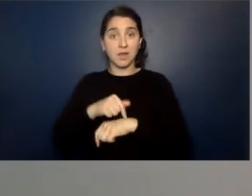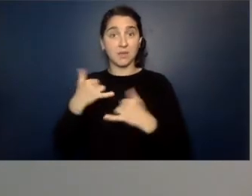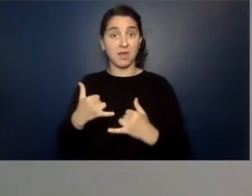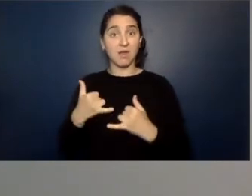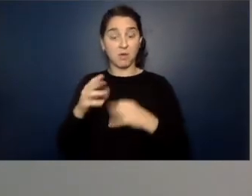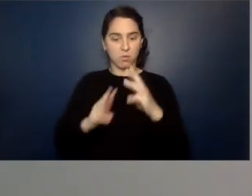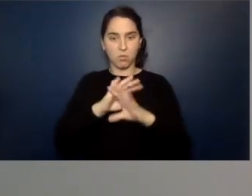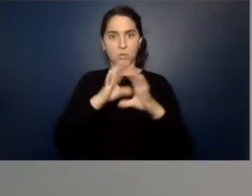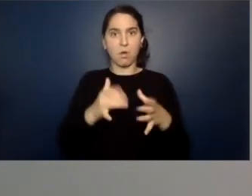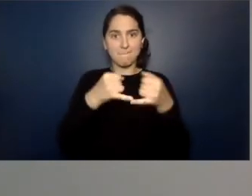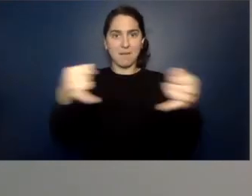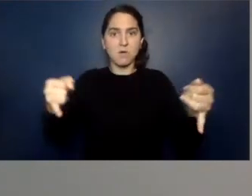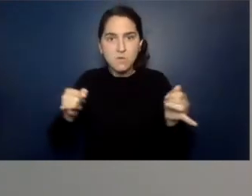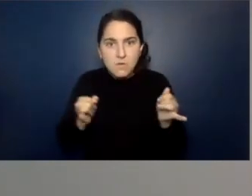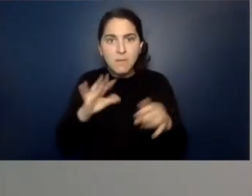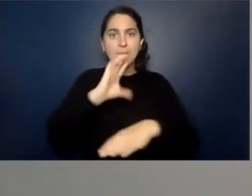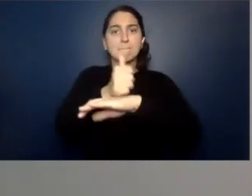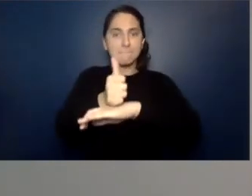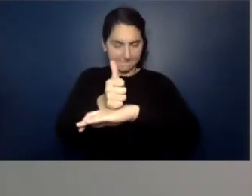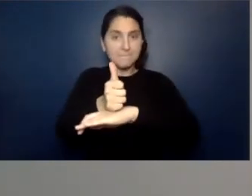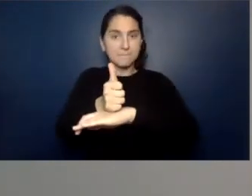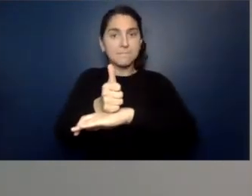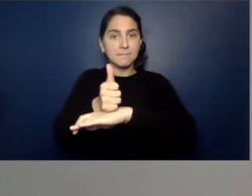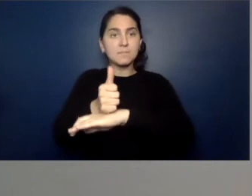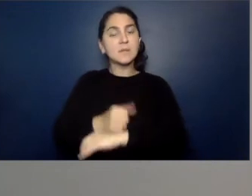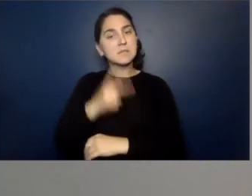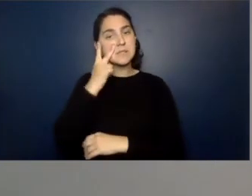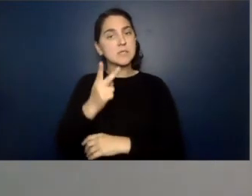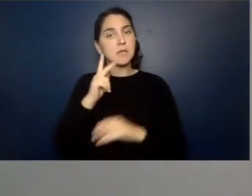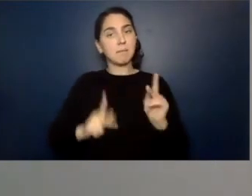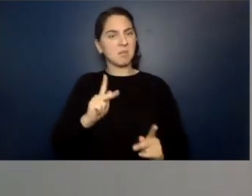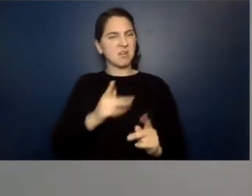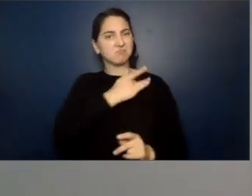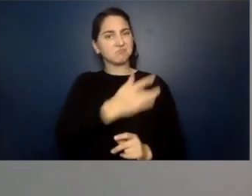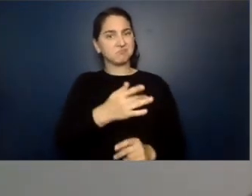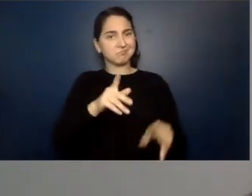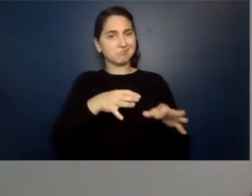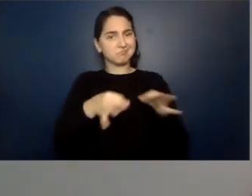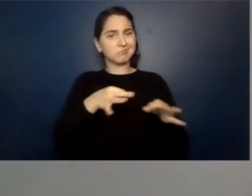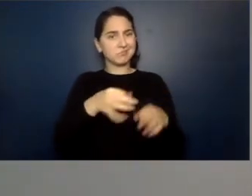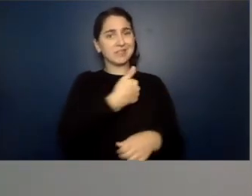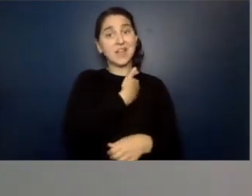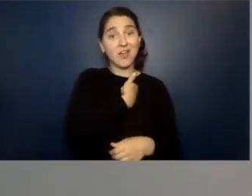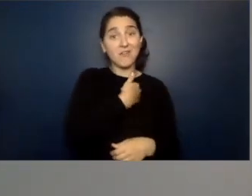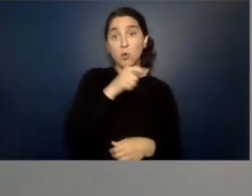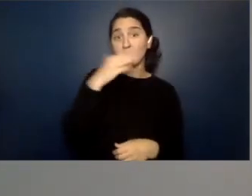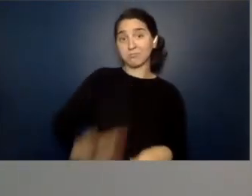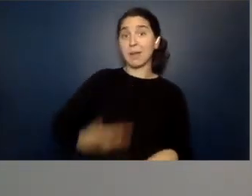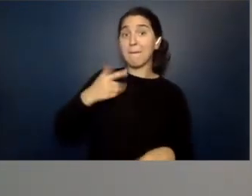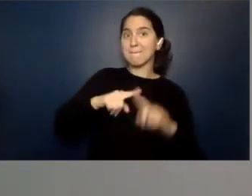lured by the comfort and certainty and clarity of homogeneity. The largest group among